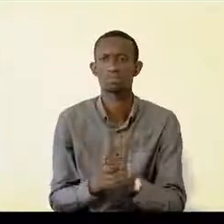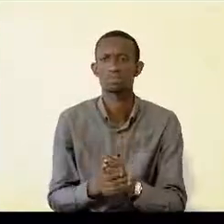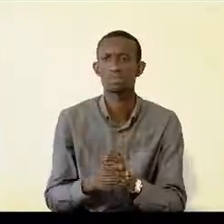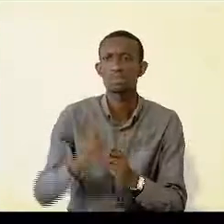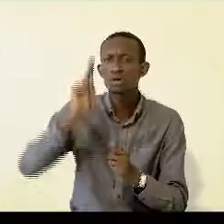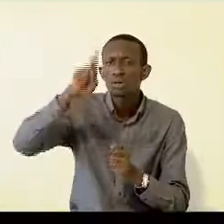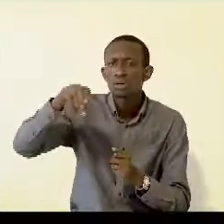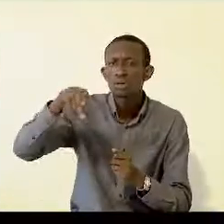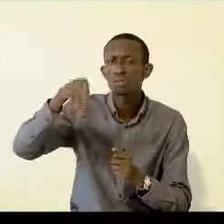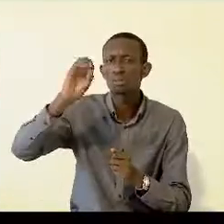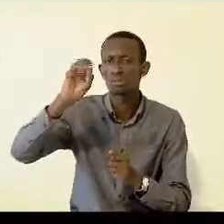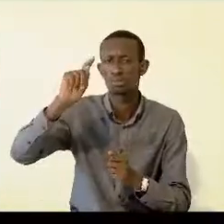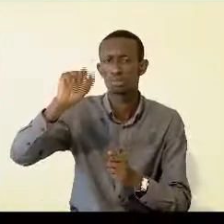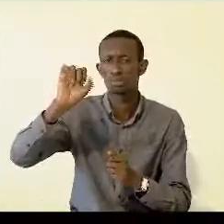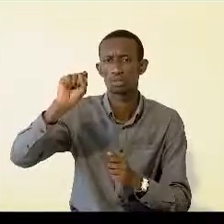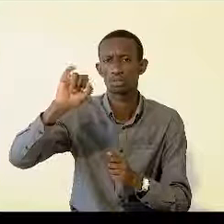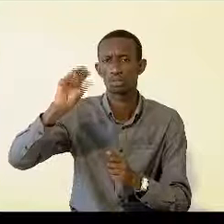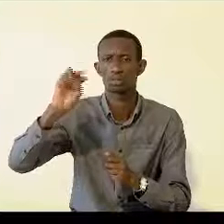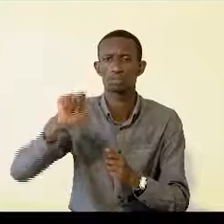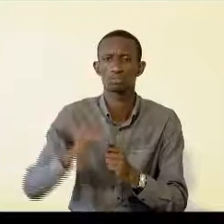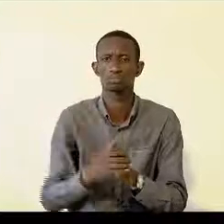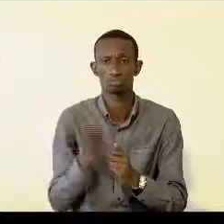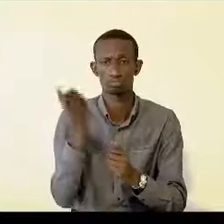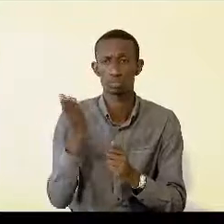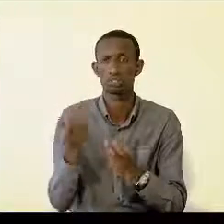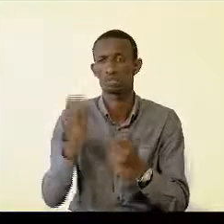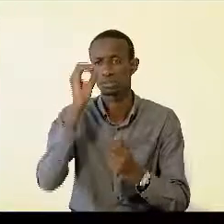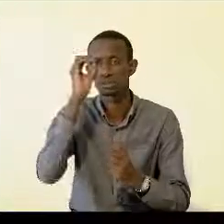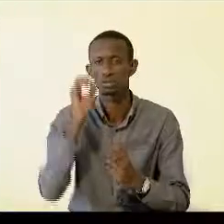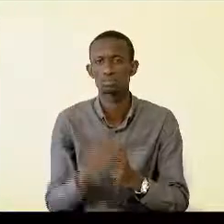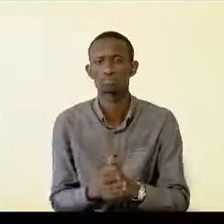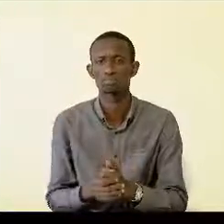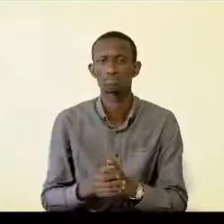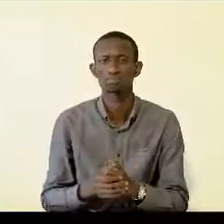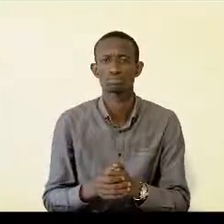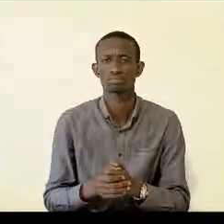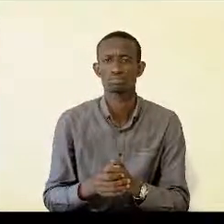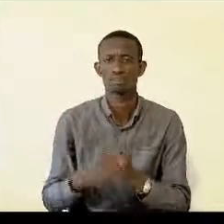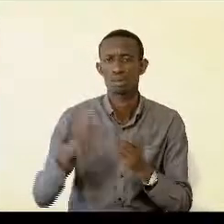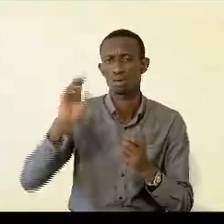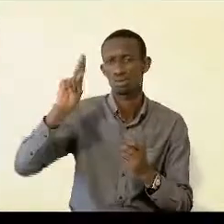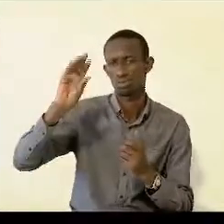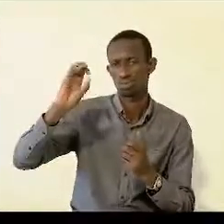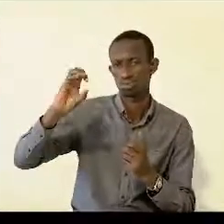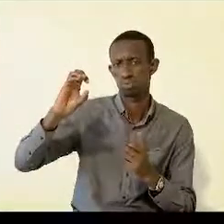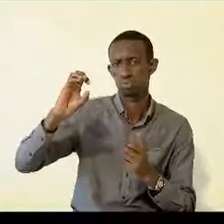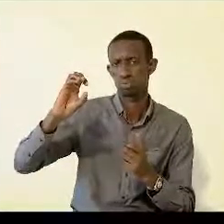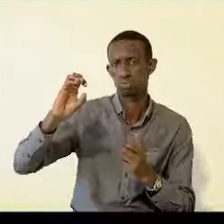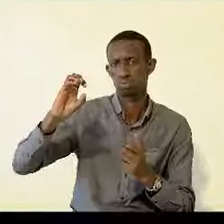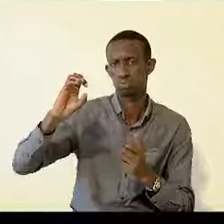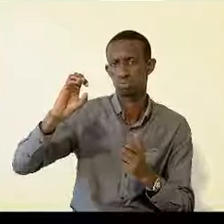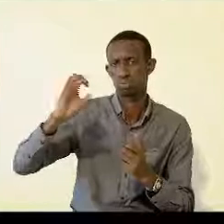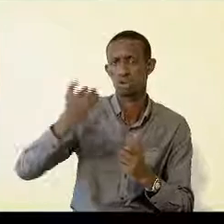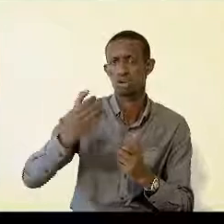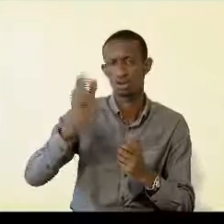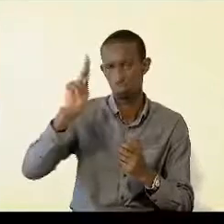is that, we can say, a compound salt which contains